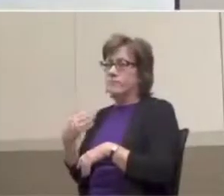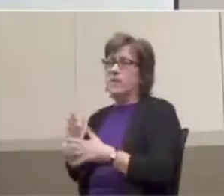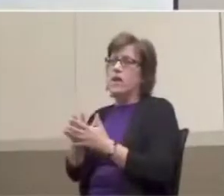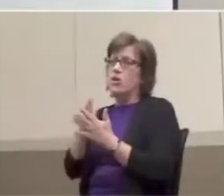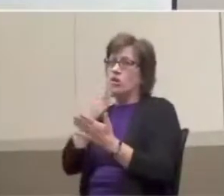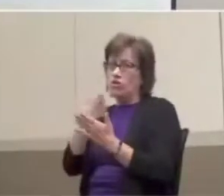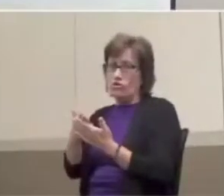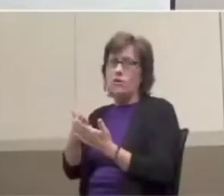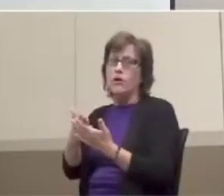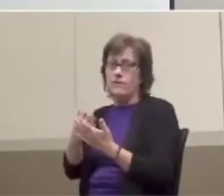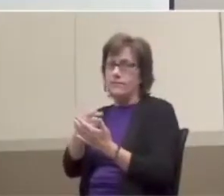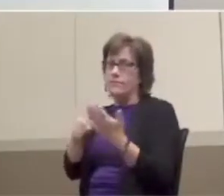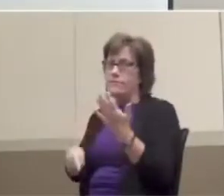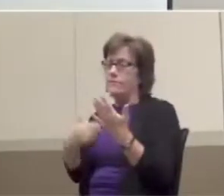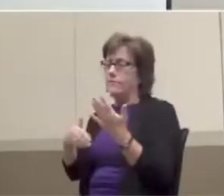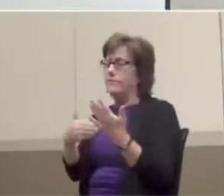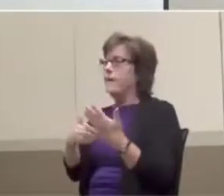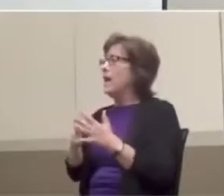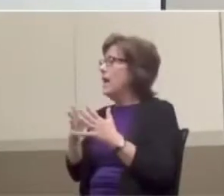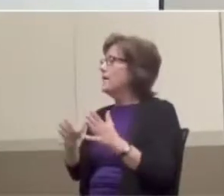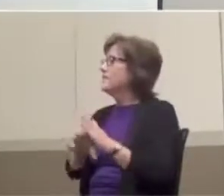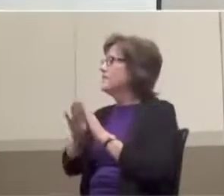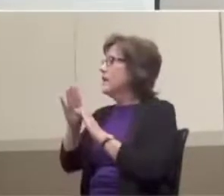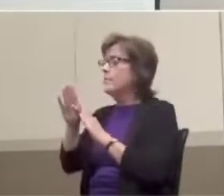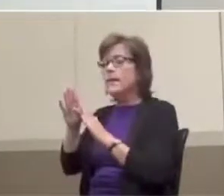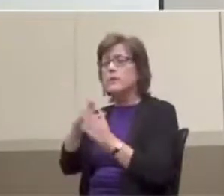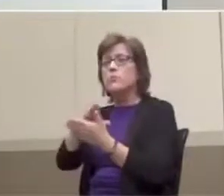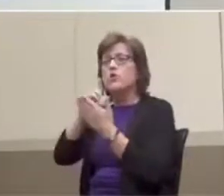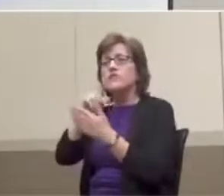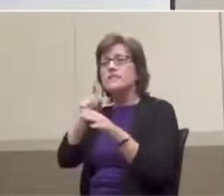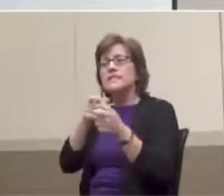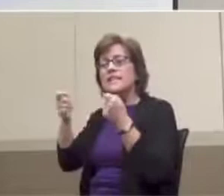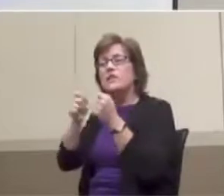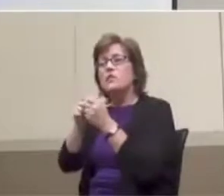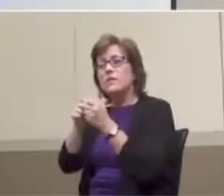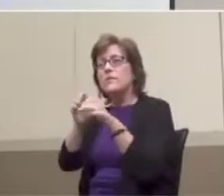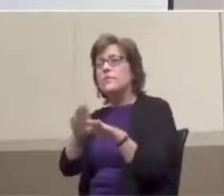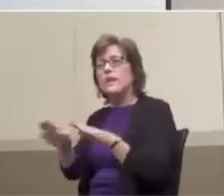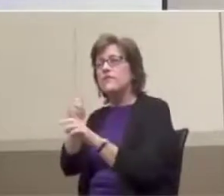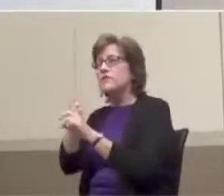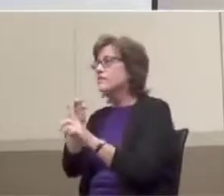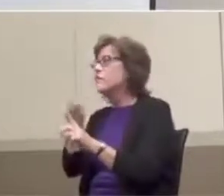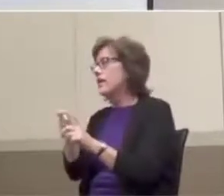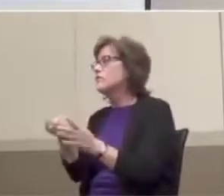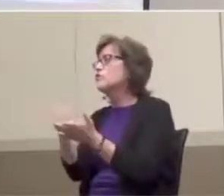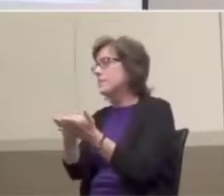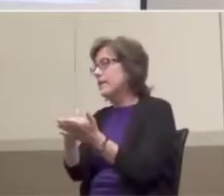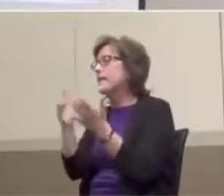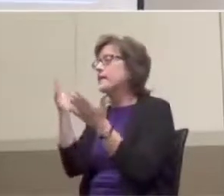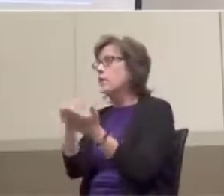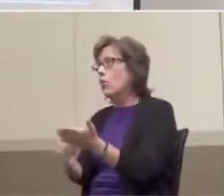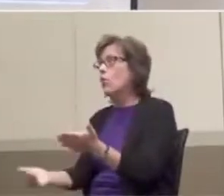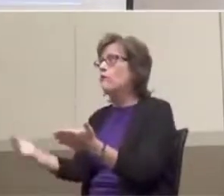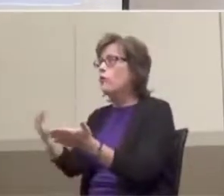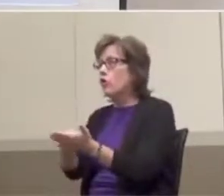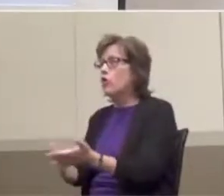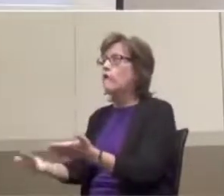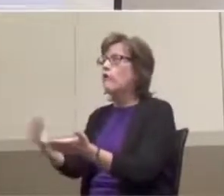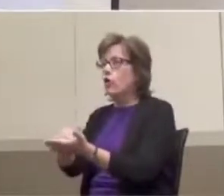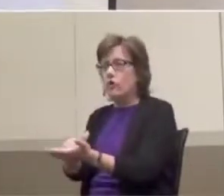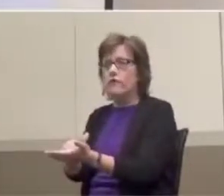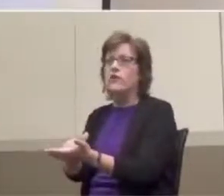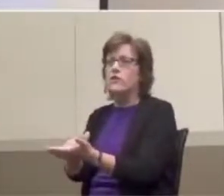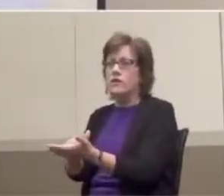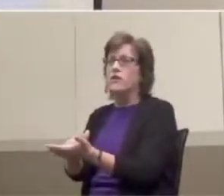really dealing with the behavior in itself, and you have to repeat it over and over and over. So, which is true for a lot of